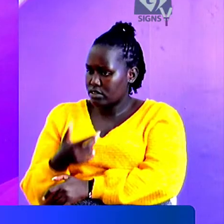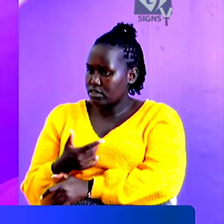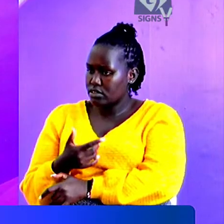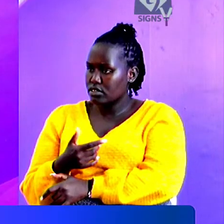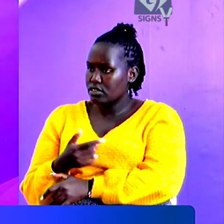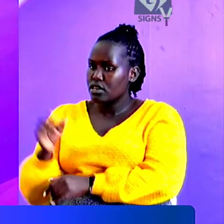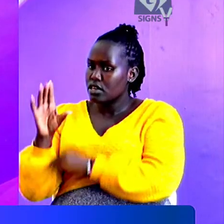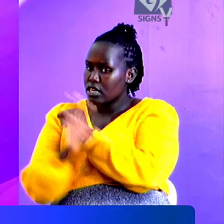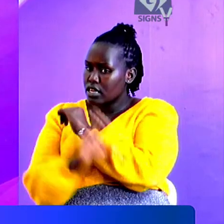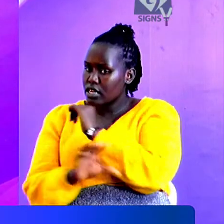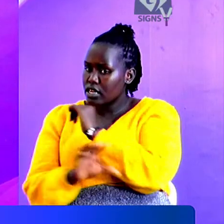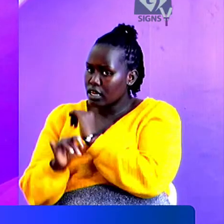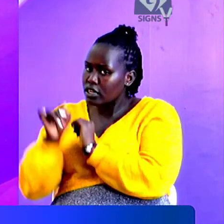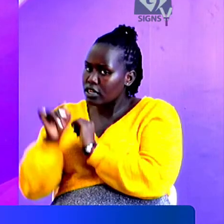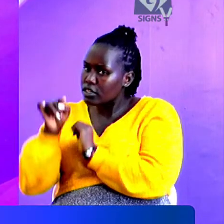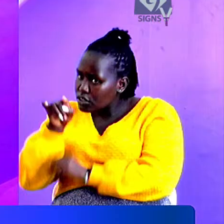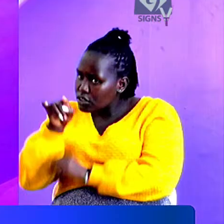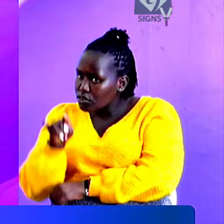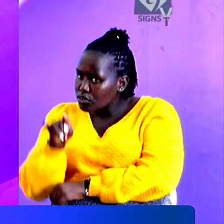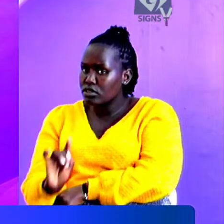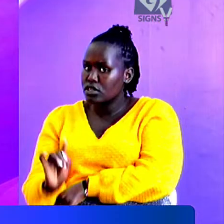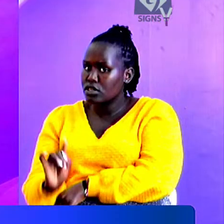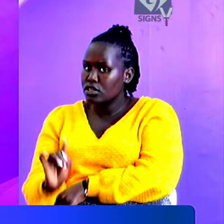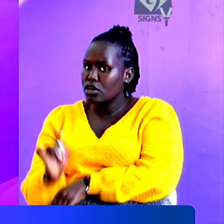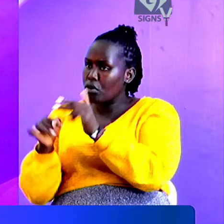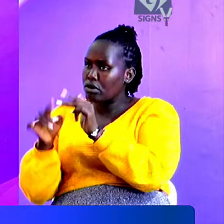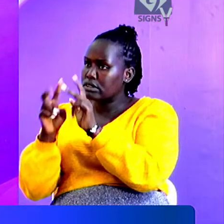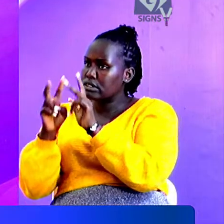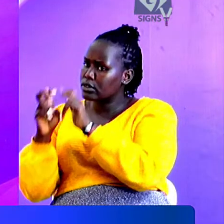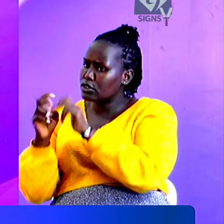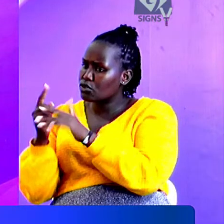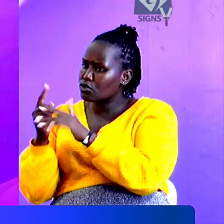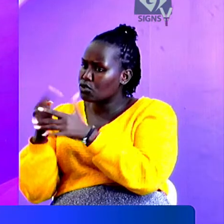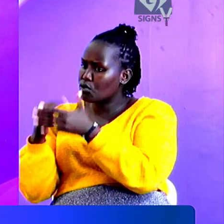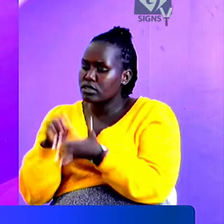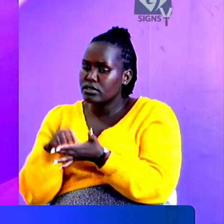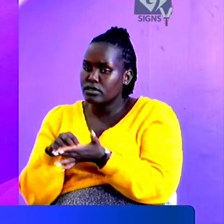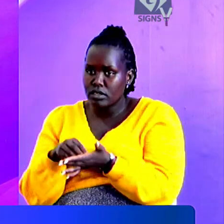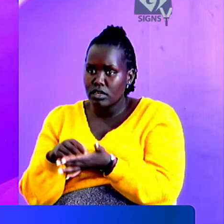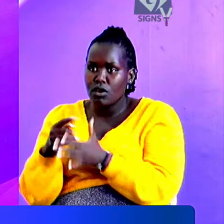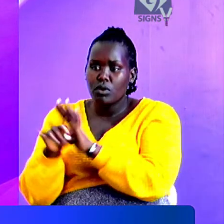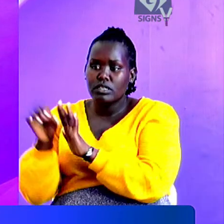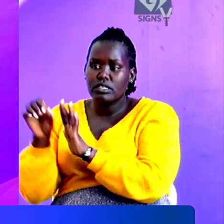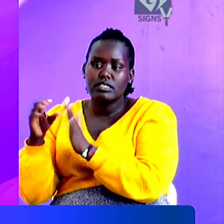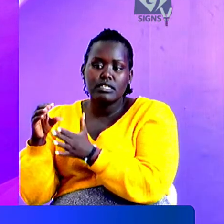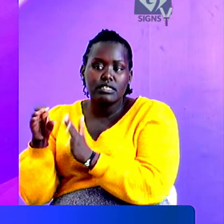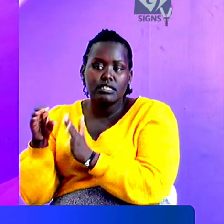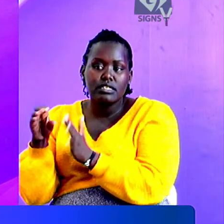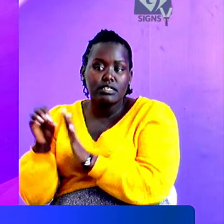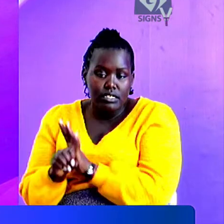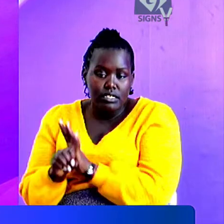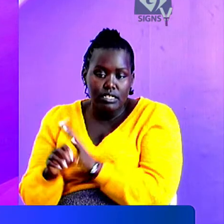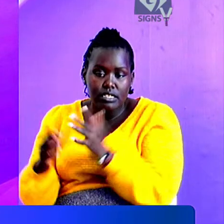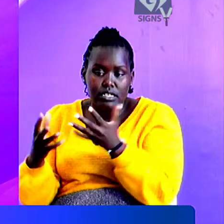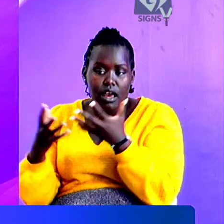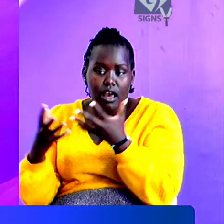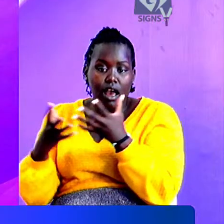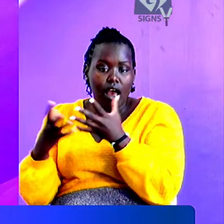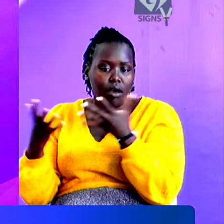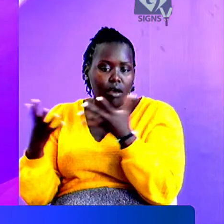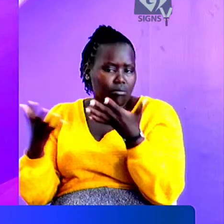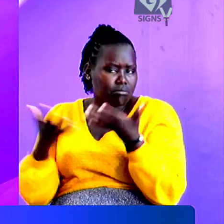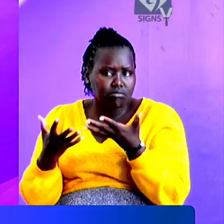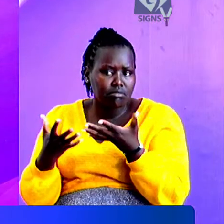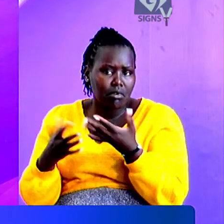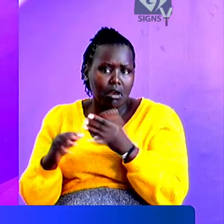country, has disappeared in your country. What is the issue? What is the matter? What is his state? Where is he? Can we speak to him? Can the